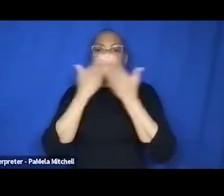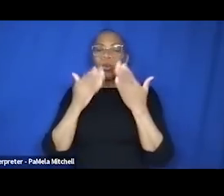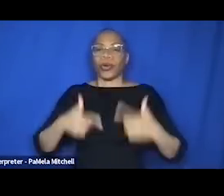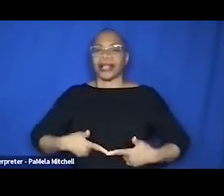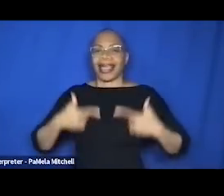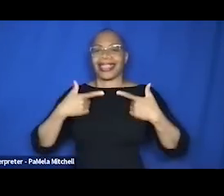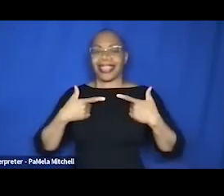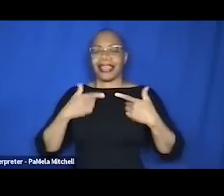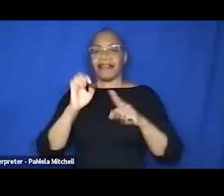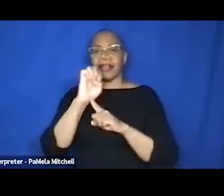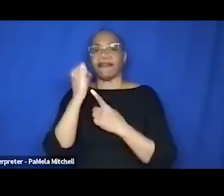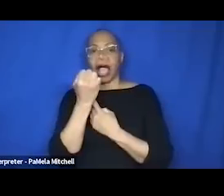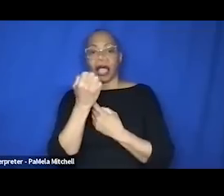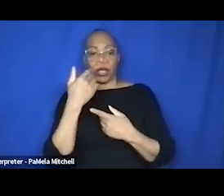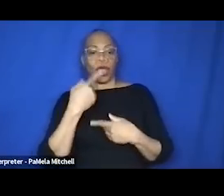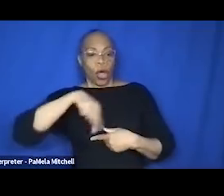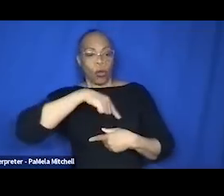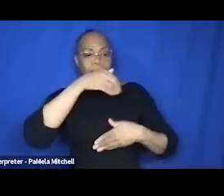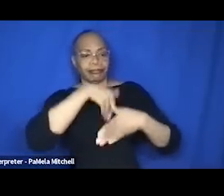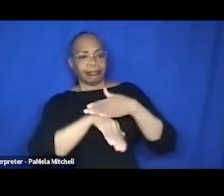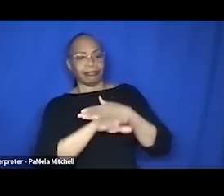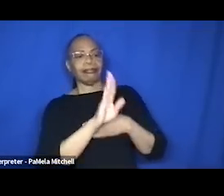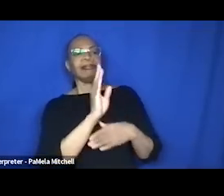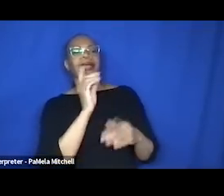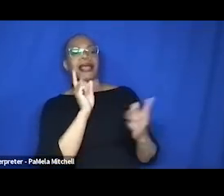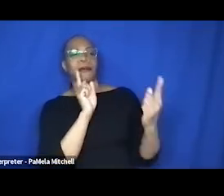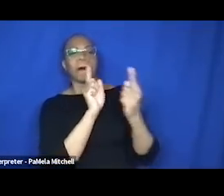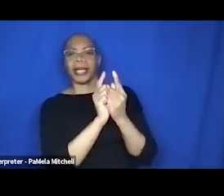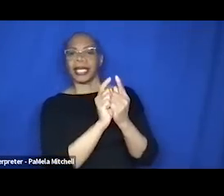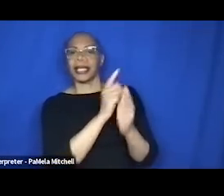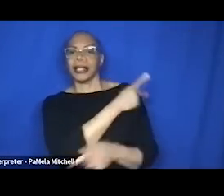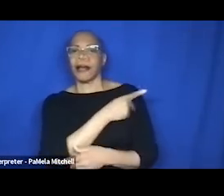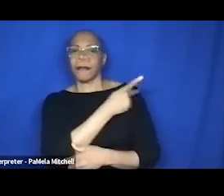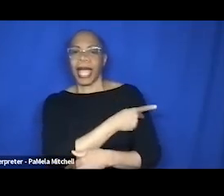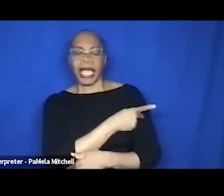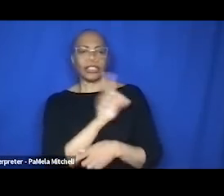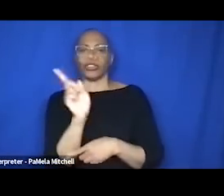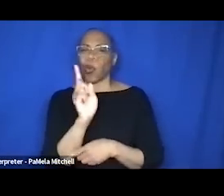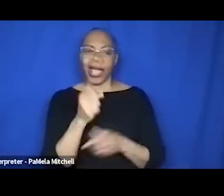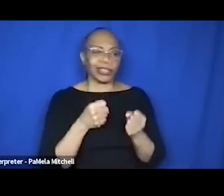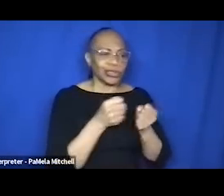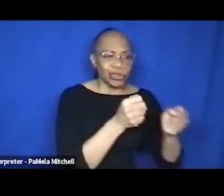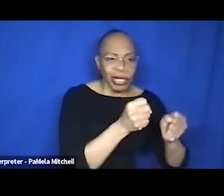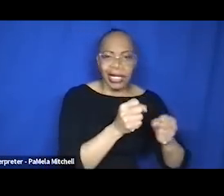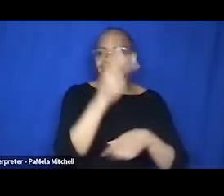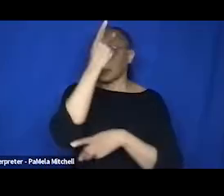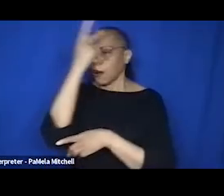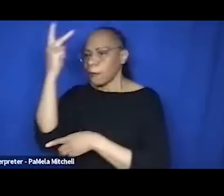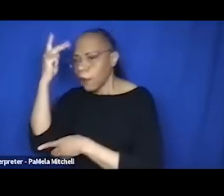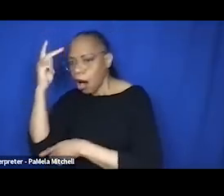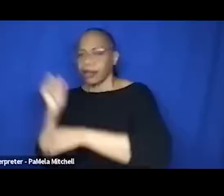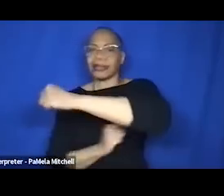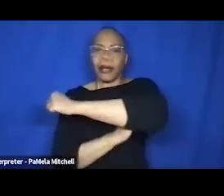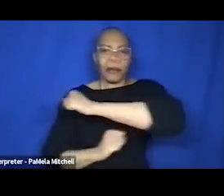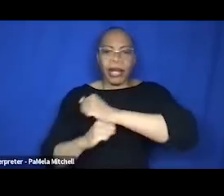100% backpack. We go straight to the patients on the streets, in parks, under bridges, wherever they are, no matter where they're at,